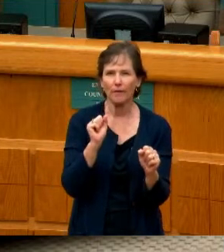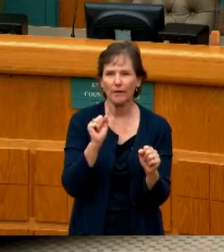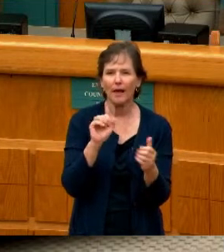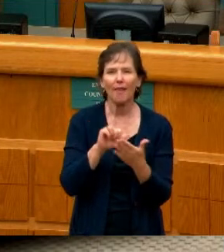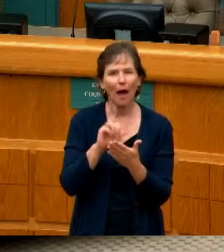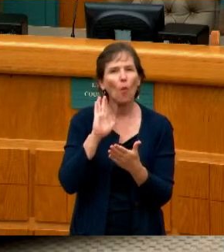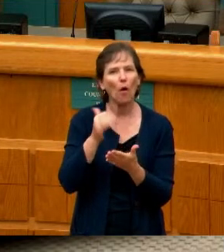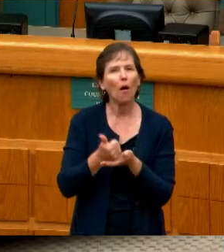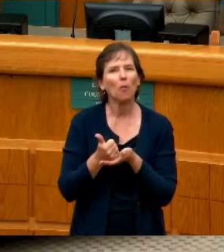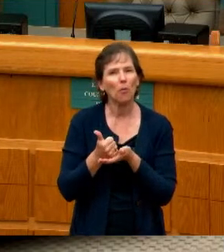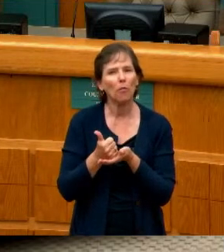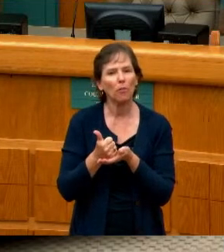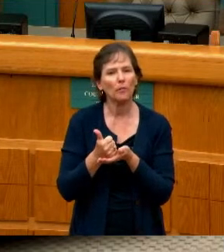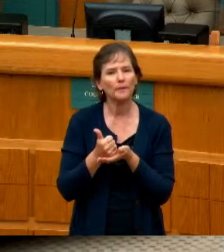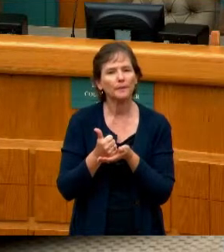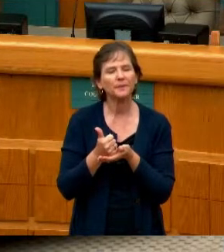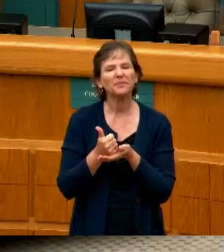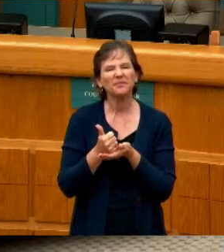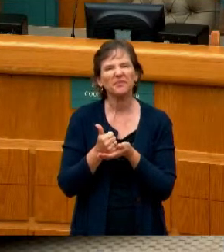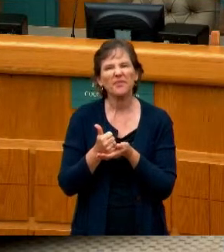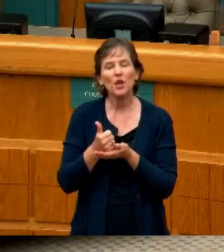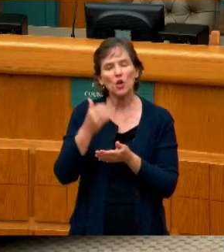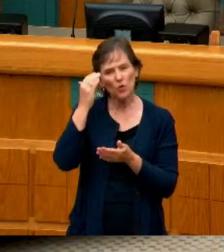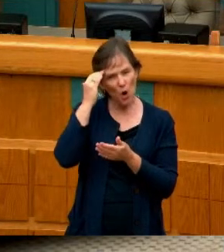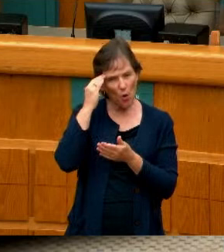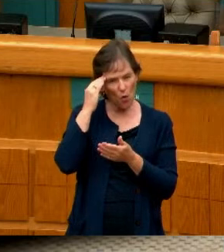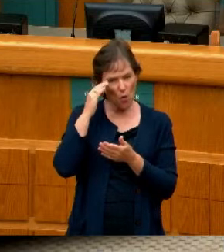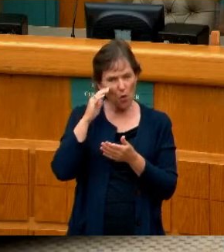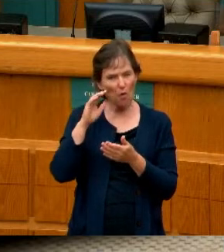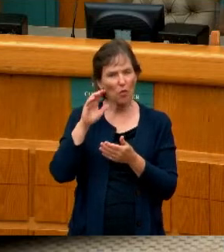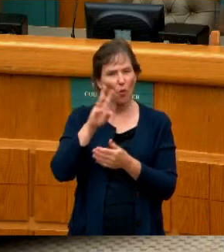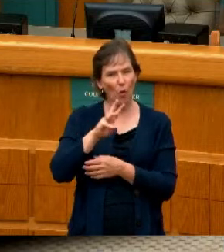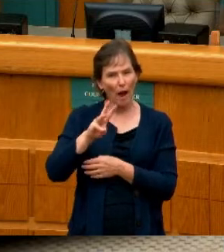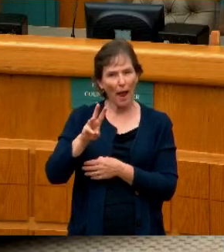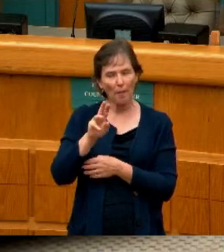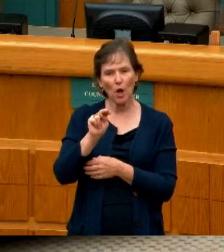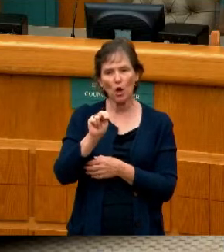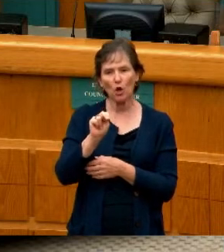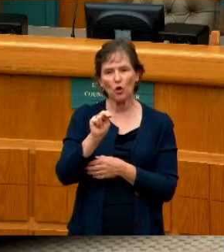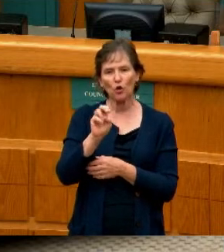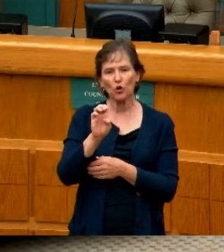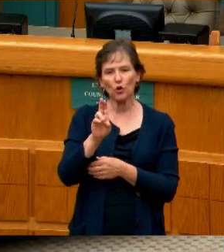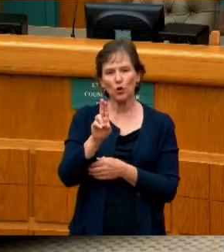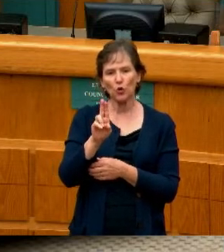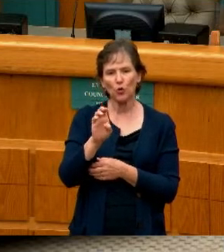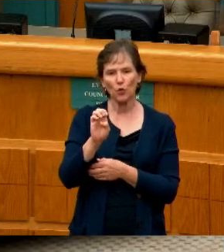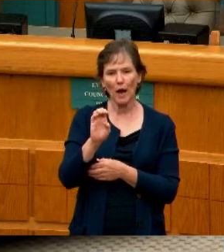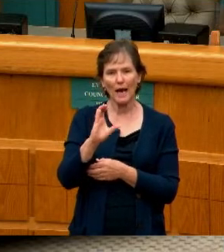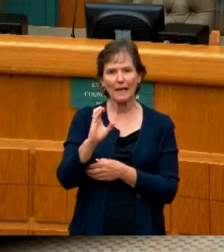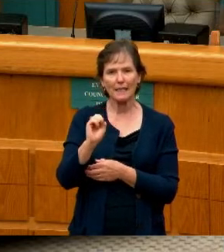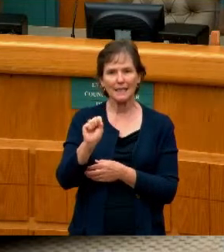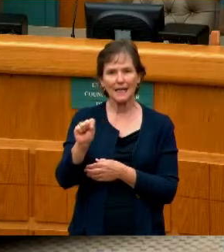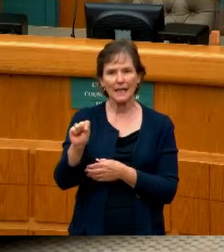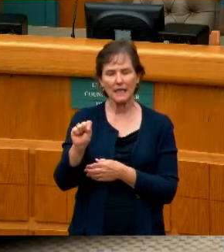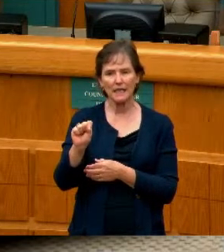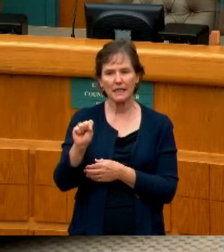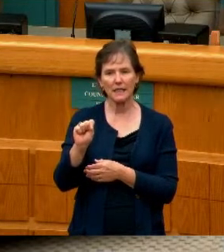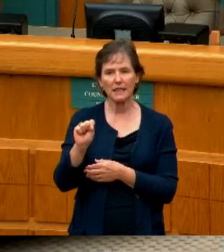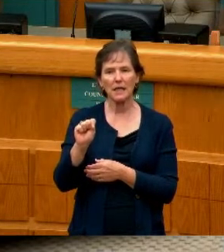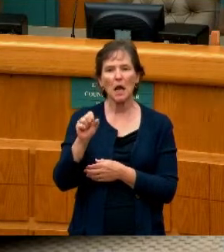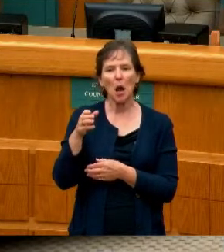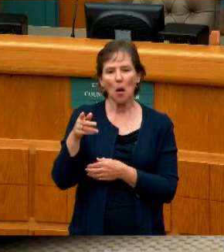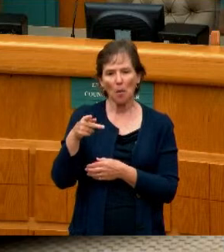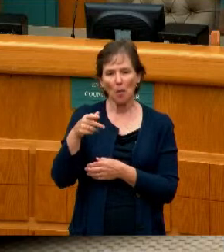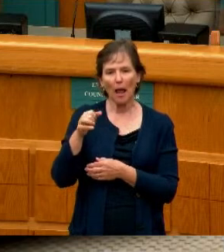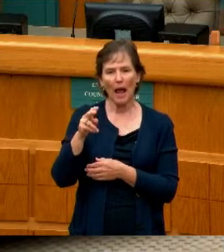the safe holiday season. Now, I'm jumping ahead of my notes, but I know you know that nuecesknows.com is